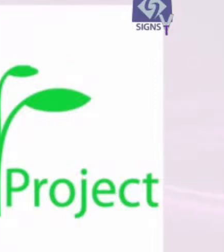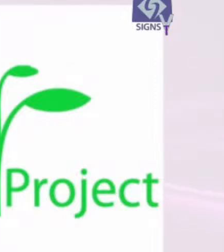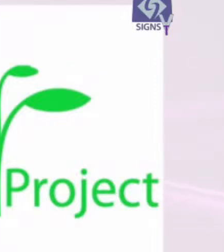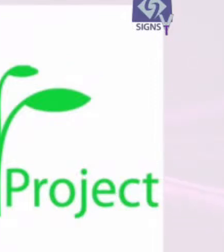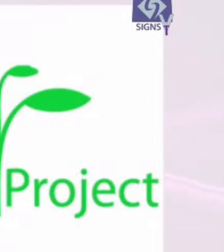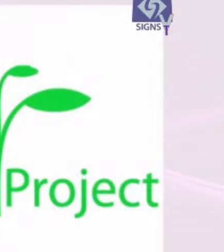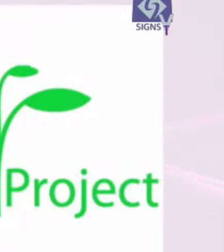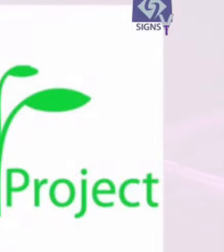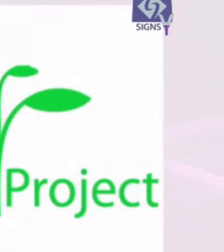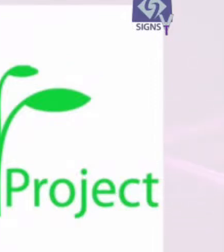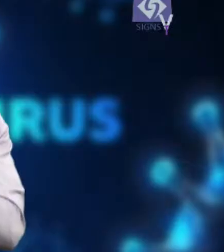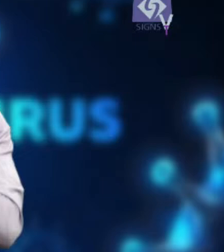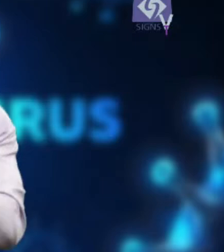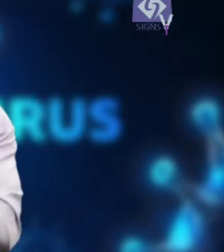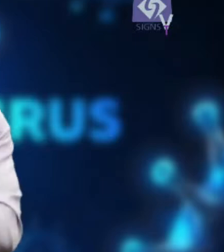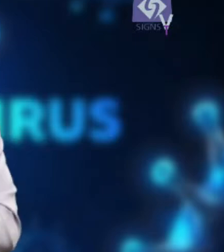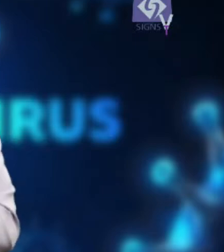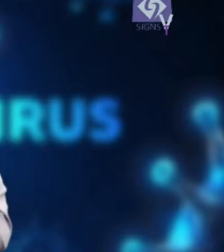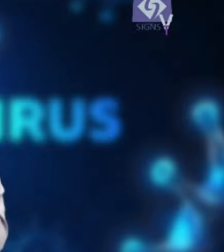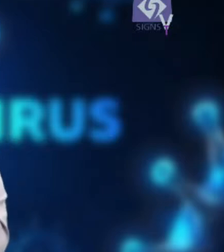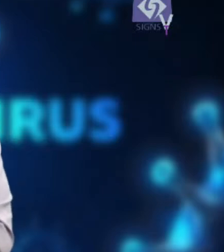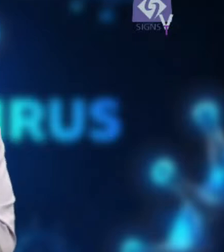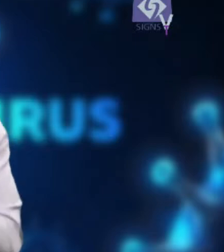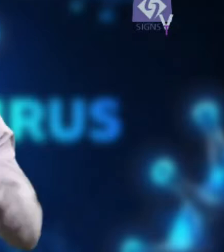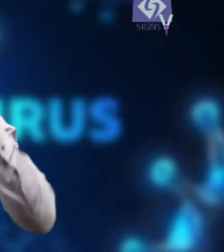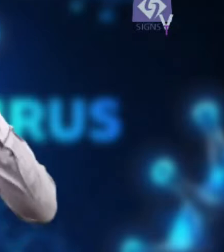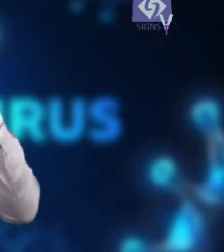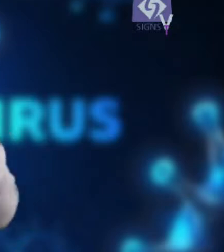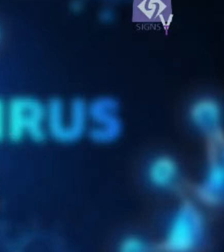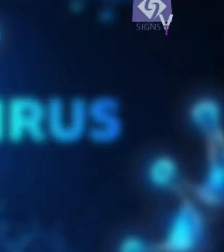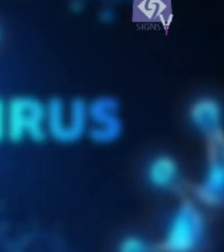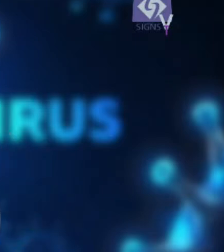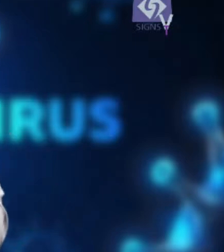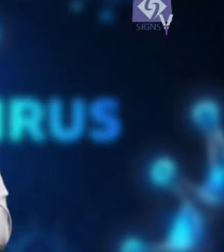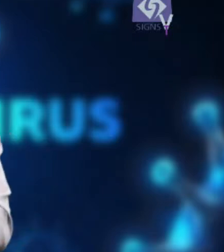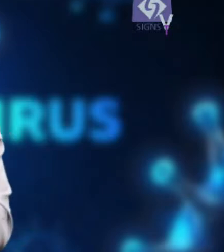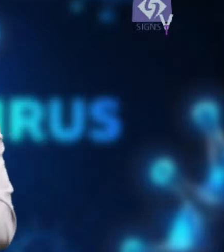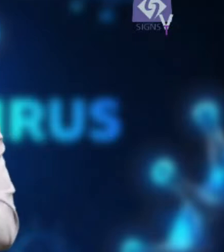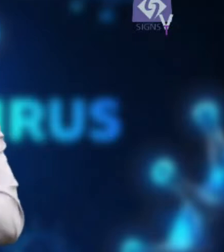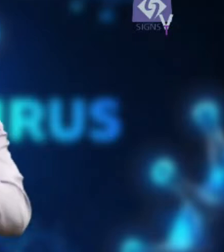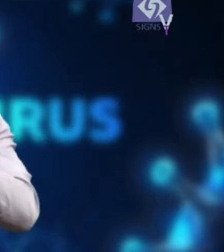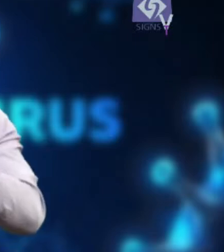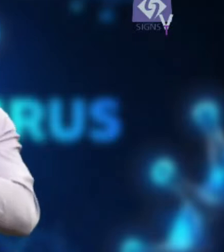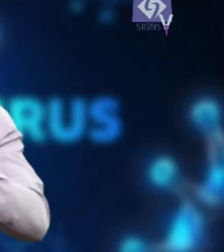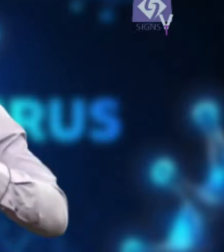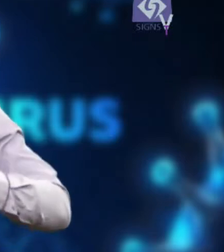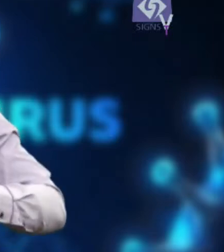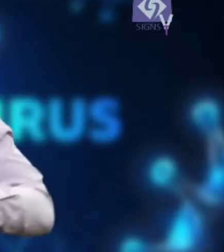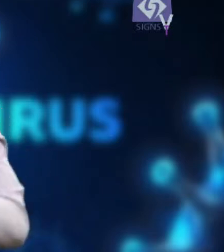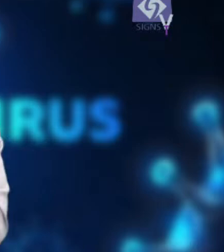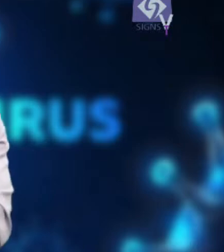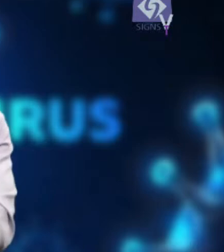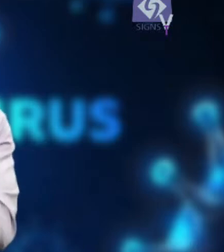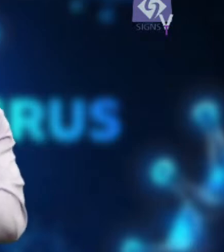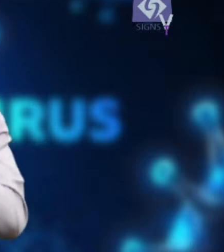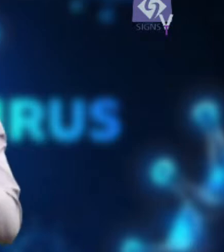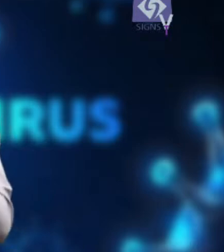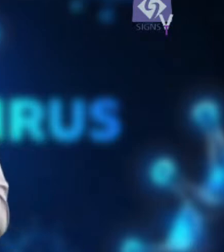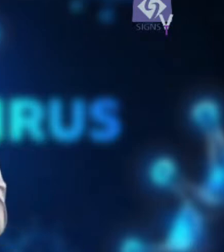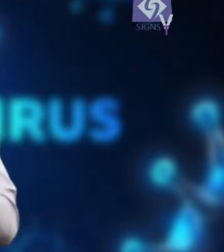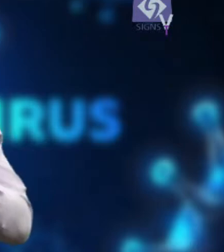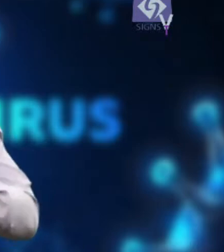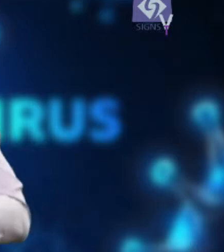Austria. In 2020, the world was hit by the pandemic and many people were affected, among